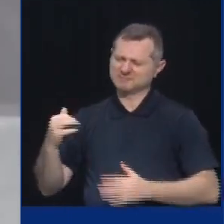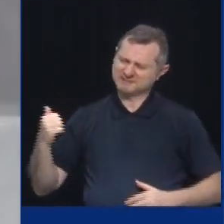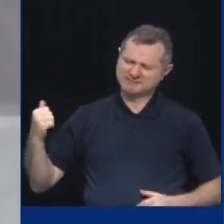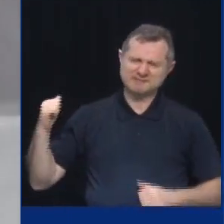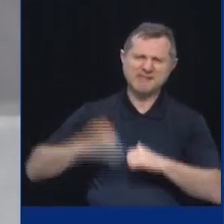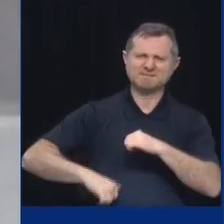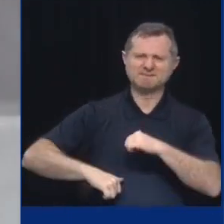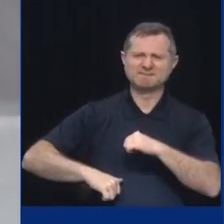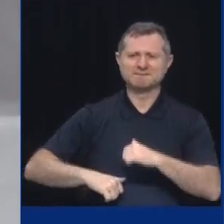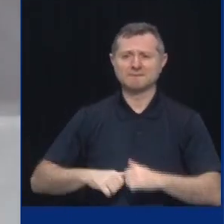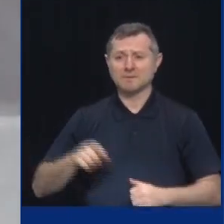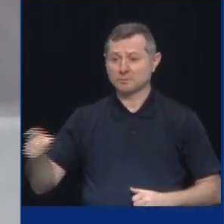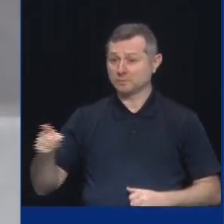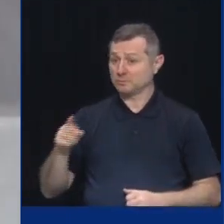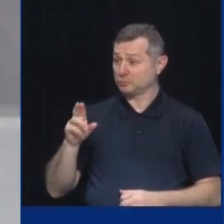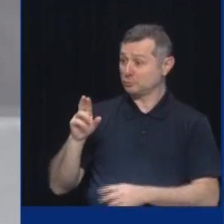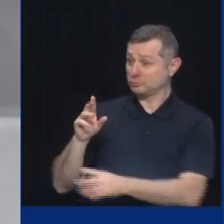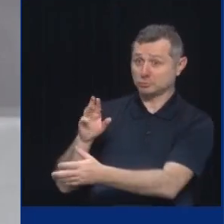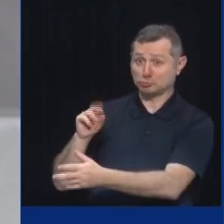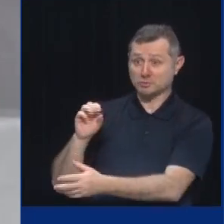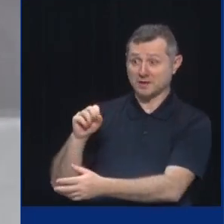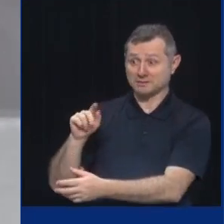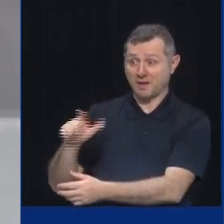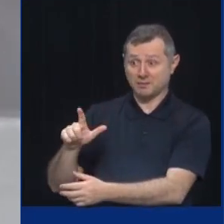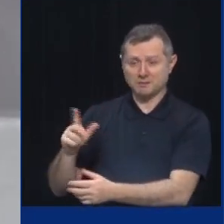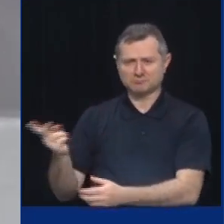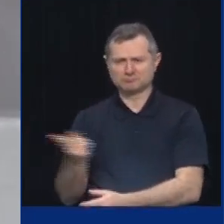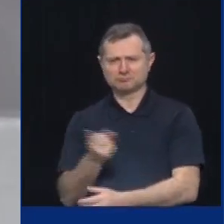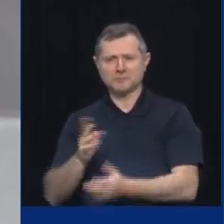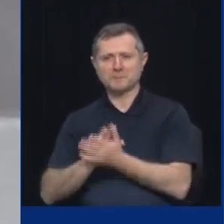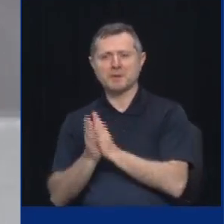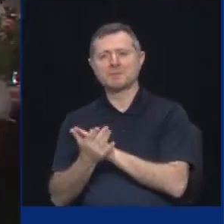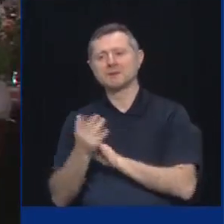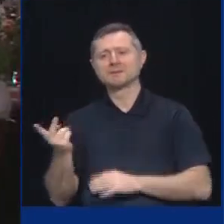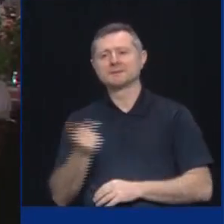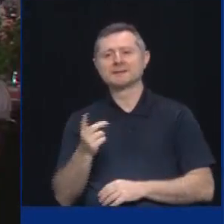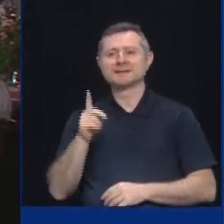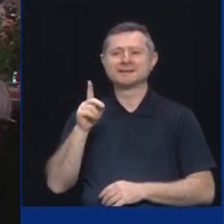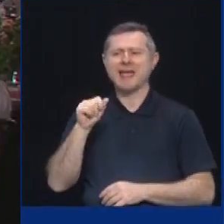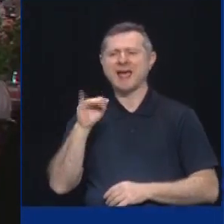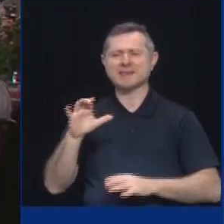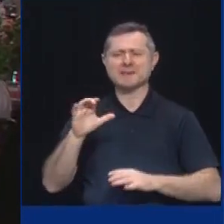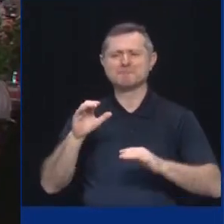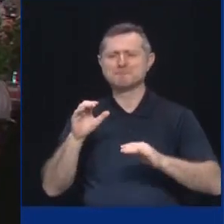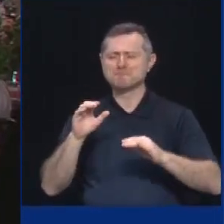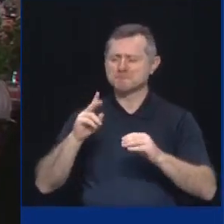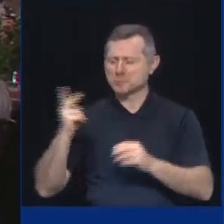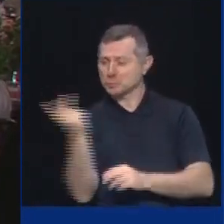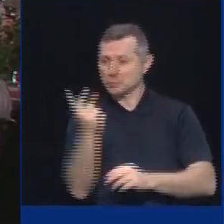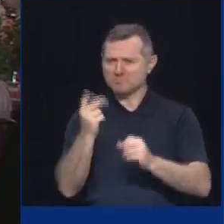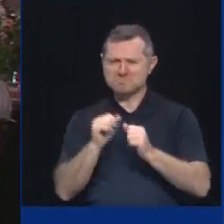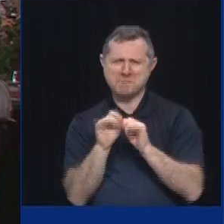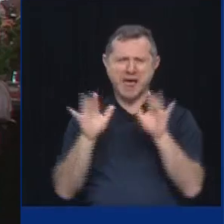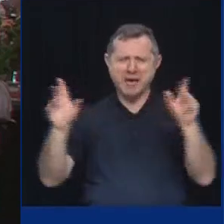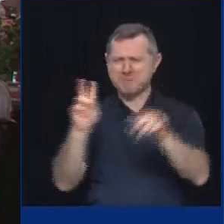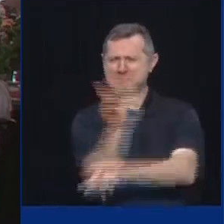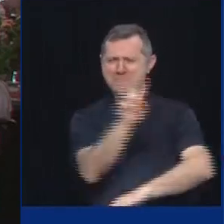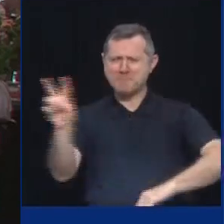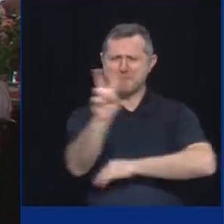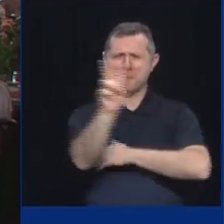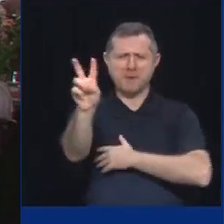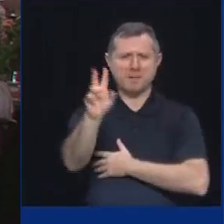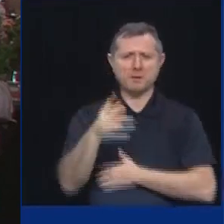Jane Rosenthal are the dynamic duo in an unbeatable team. Thank you, and God bless all of